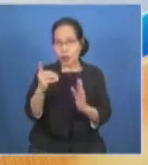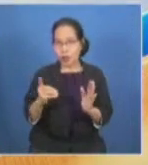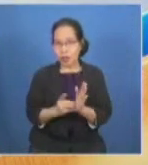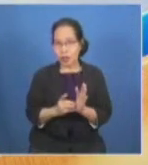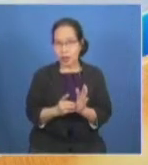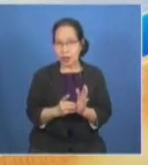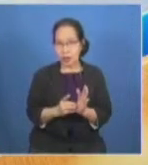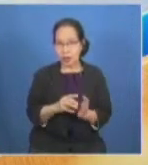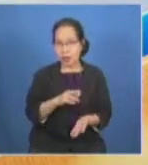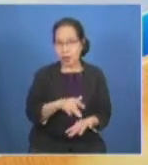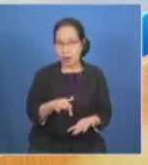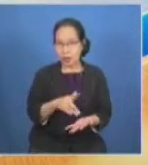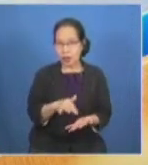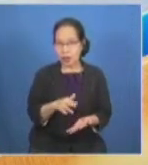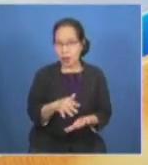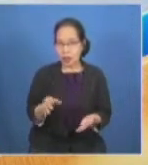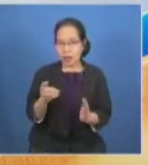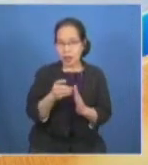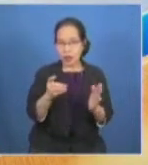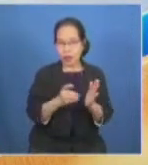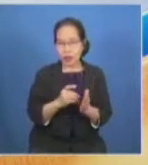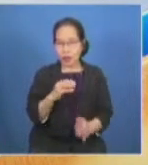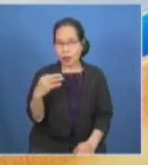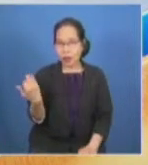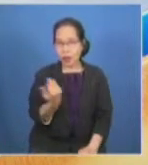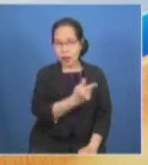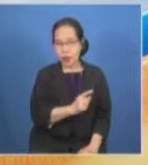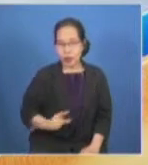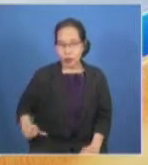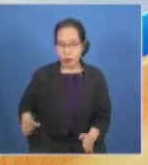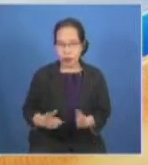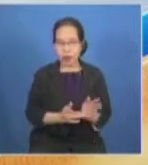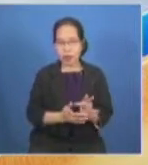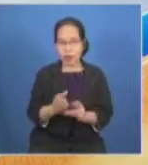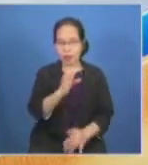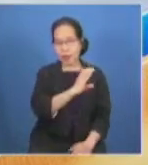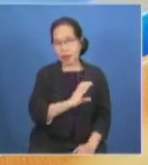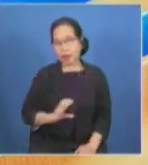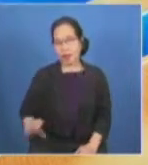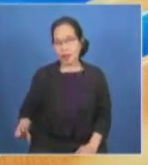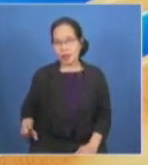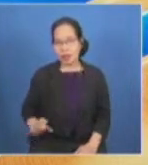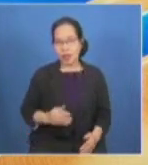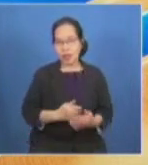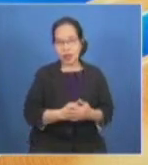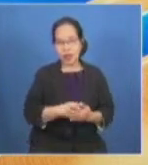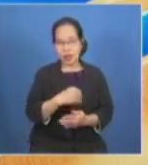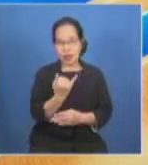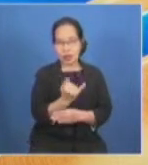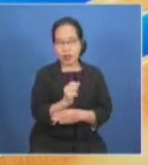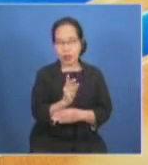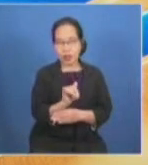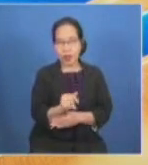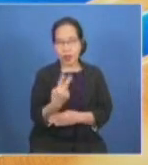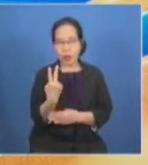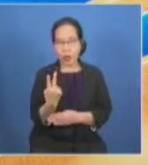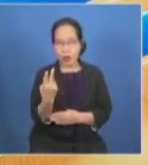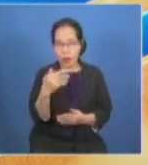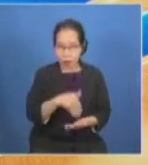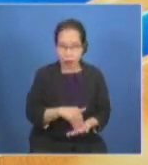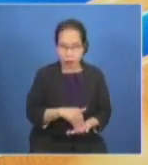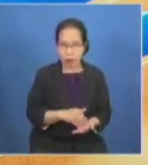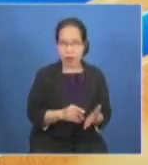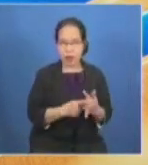of our Mass Indoctrination, which is the study of the doctrines of our Lord Jesus Christ. This coming January